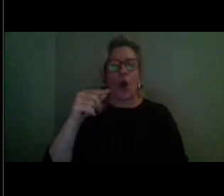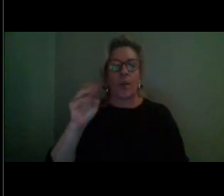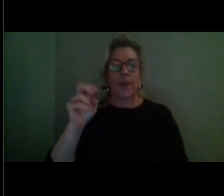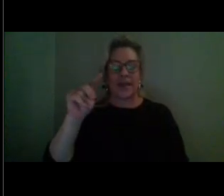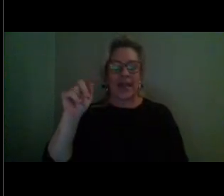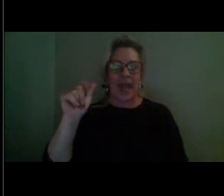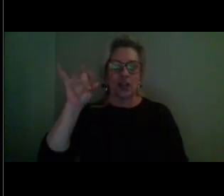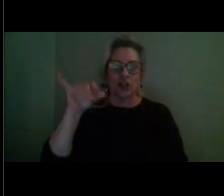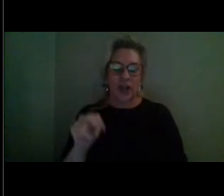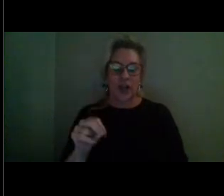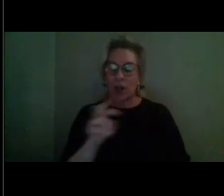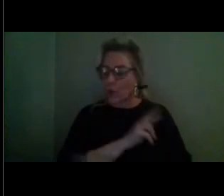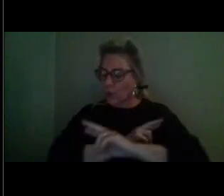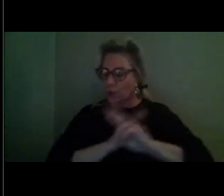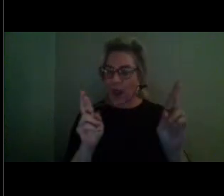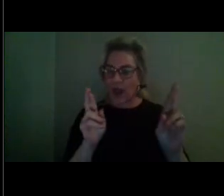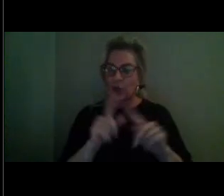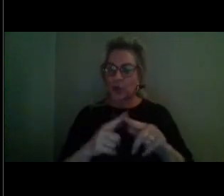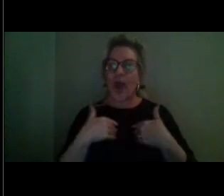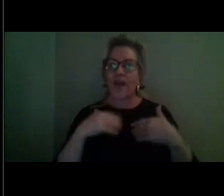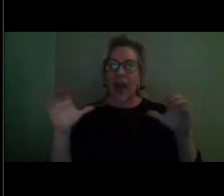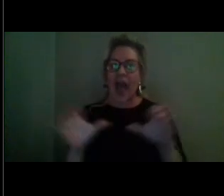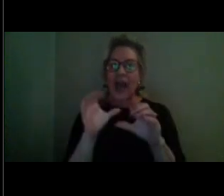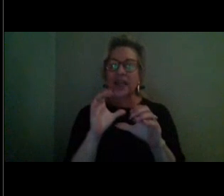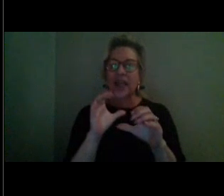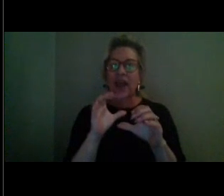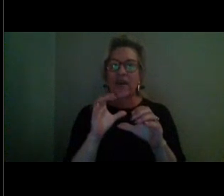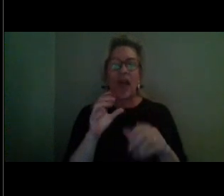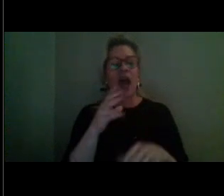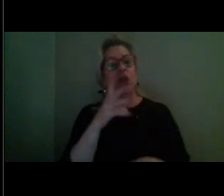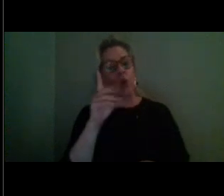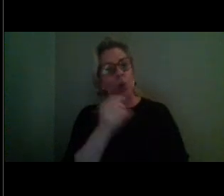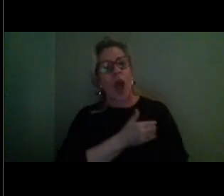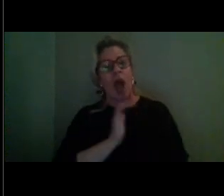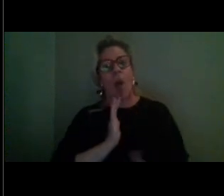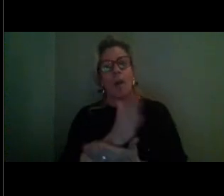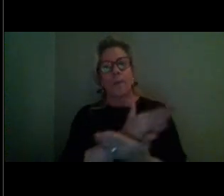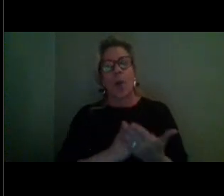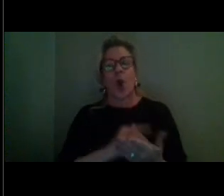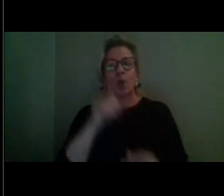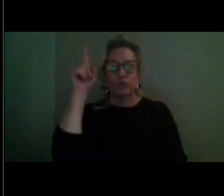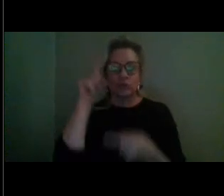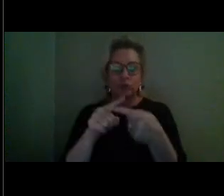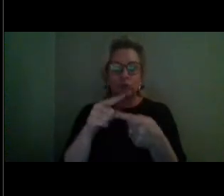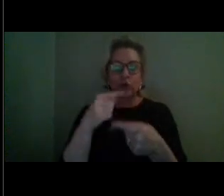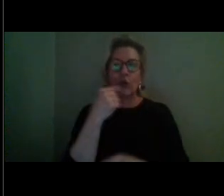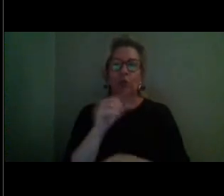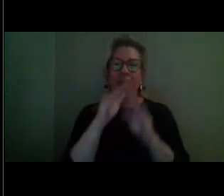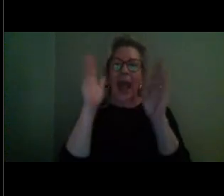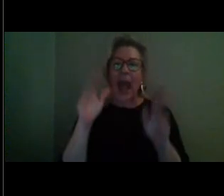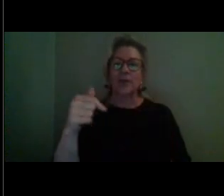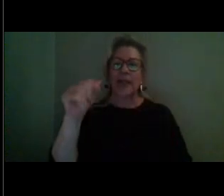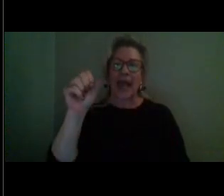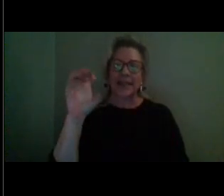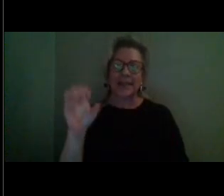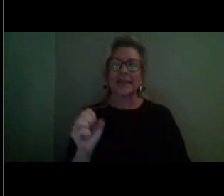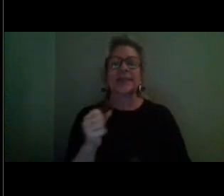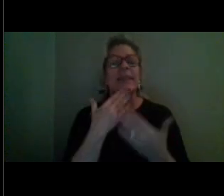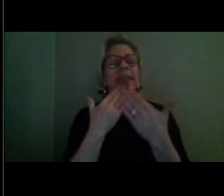ready to enhance active transportation in our communities and to do our part in reducing greenhouse gases. Thank you again so